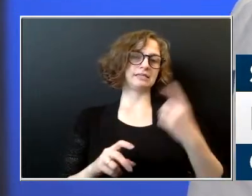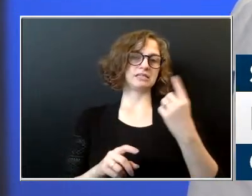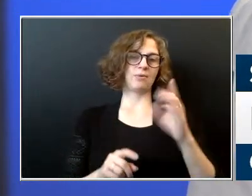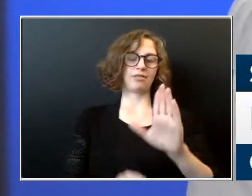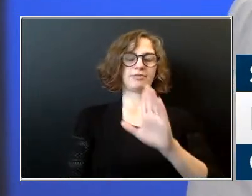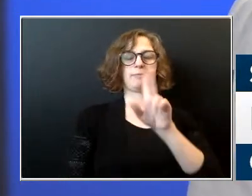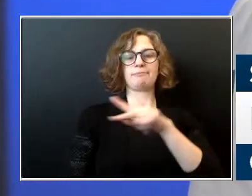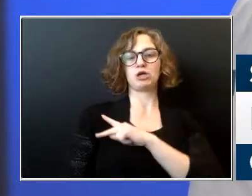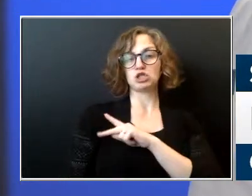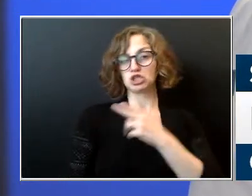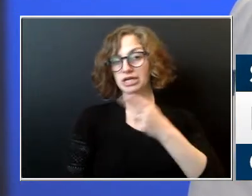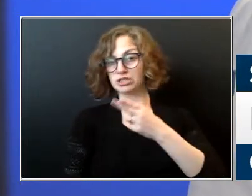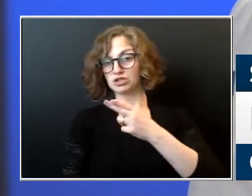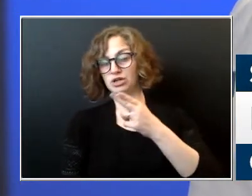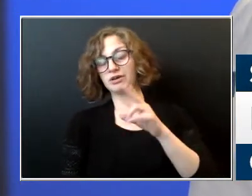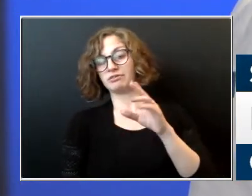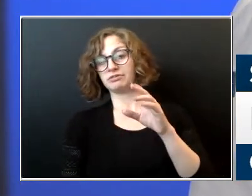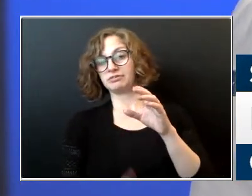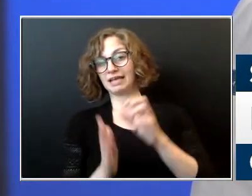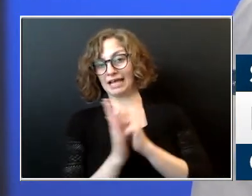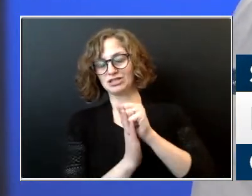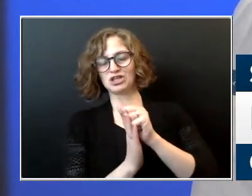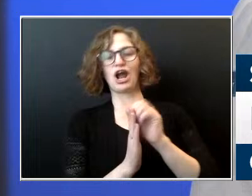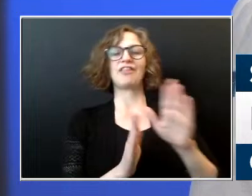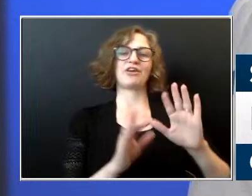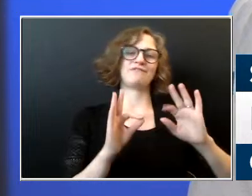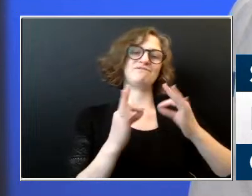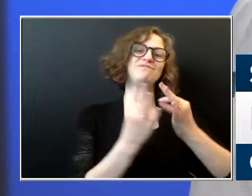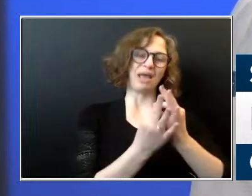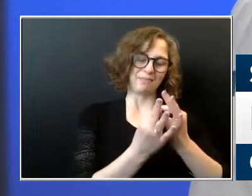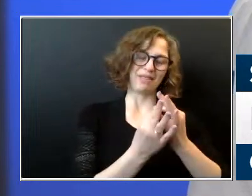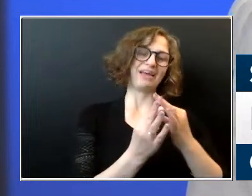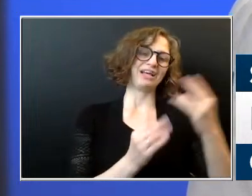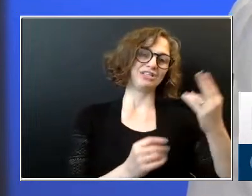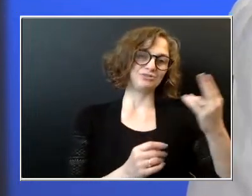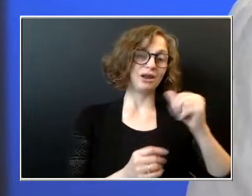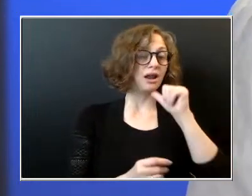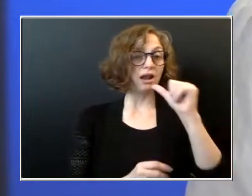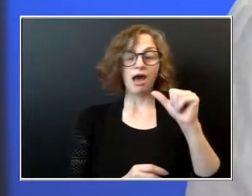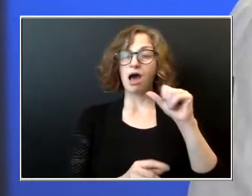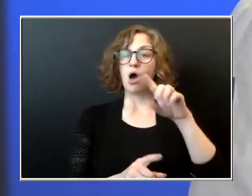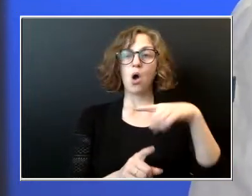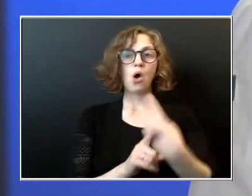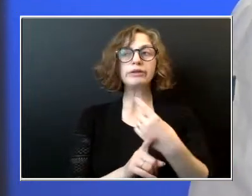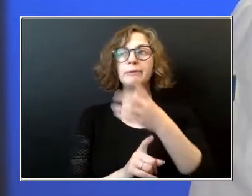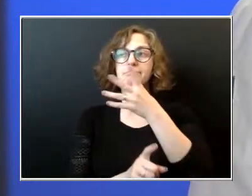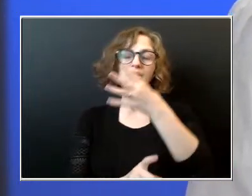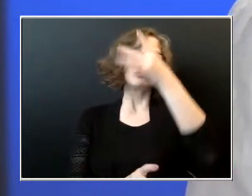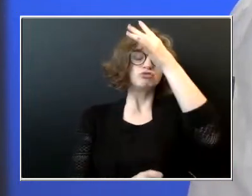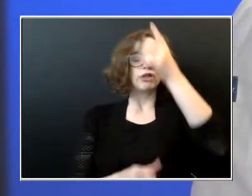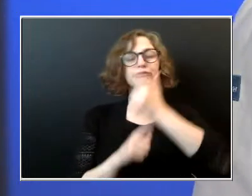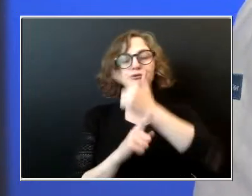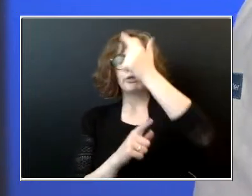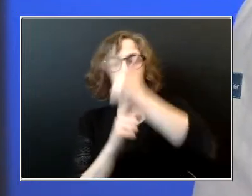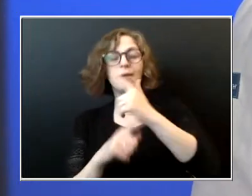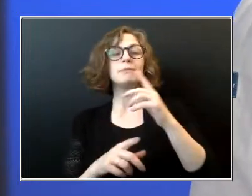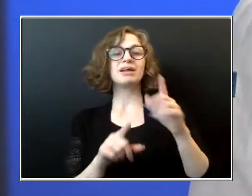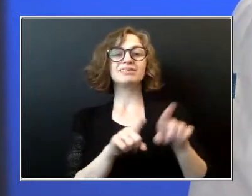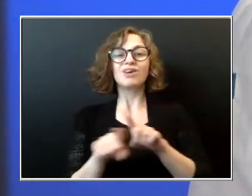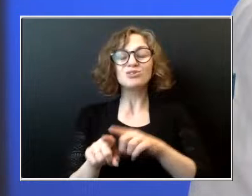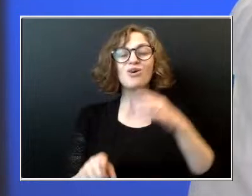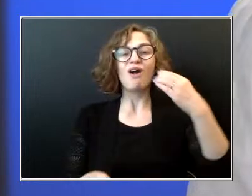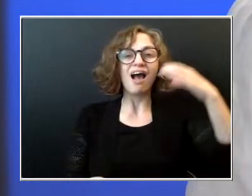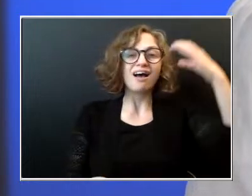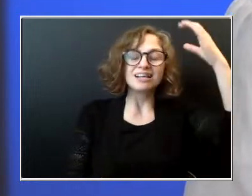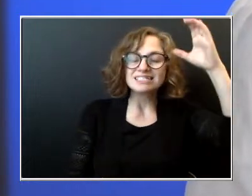not just immediate family members, that extends to cousins, great aunts, great uncles, so your grandparents' siblings.